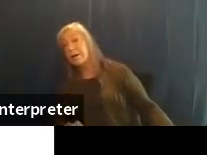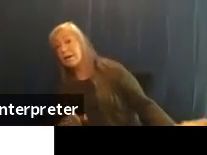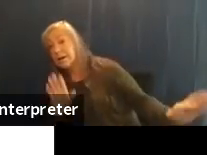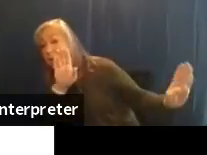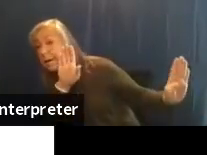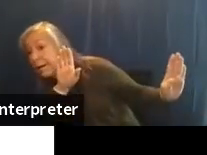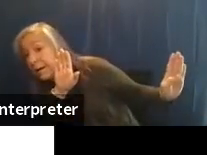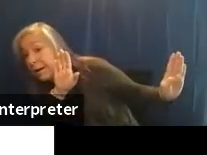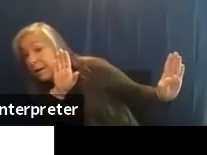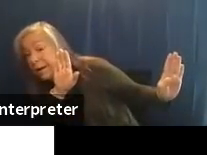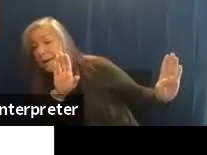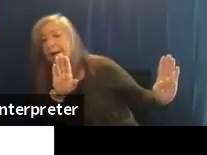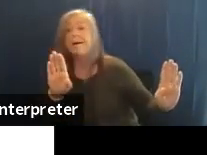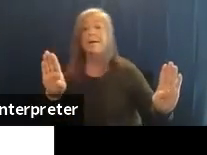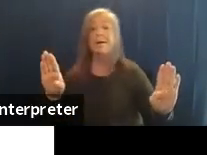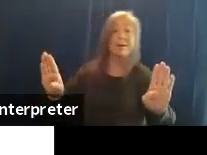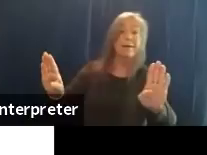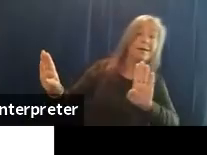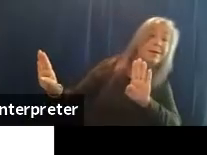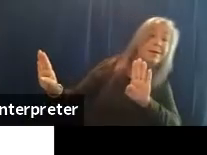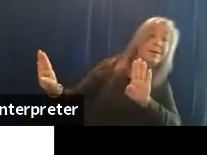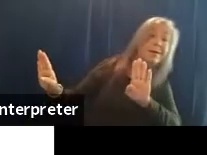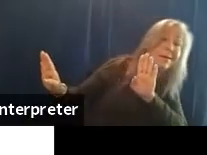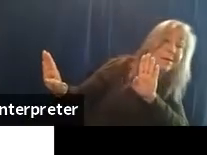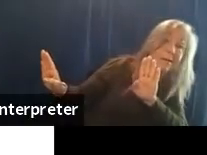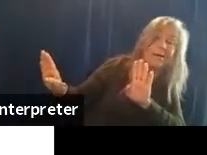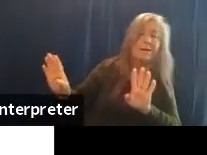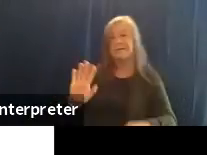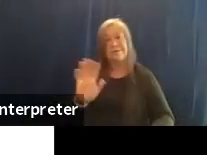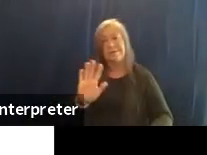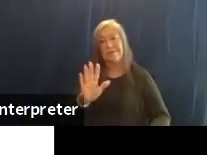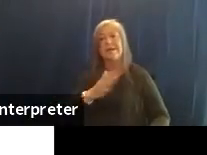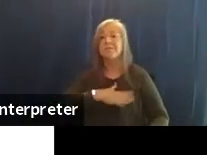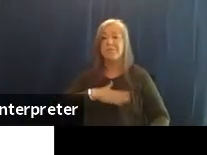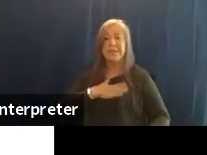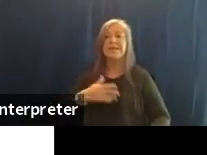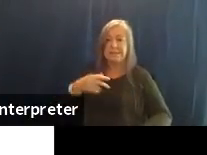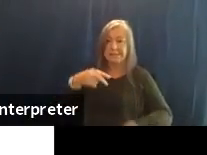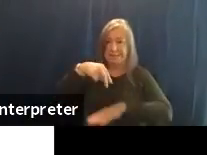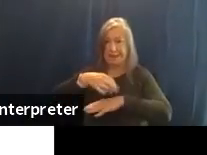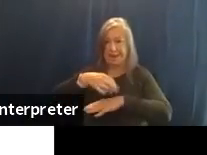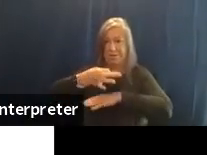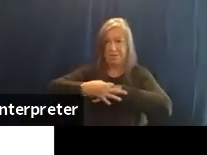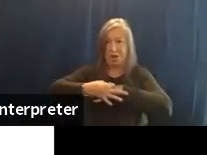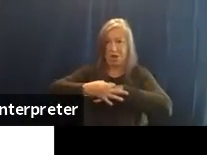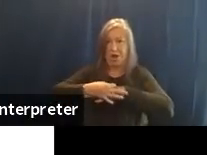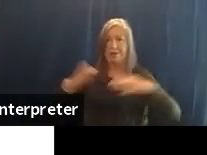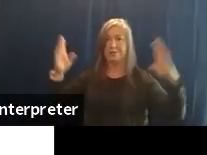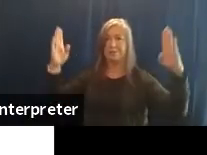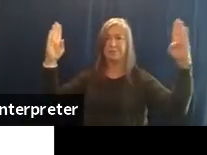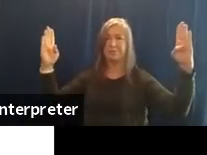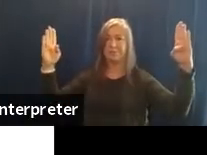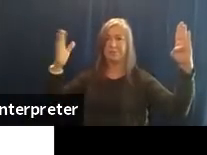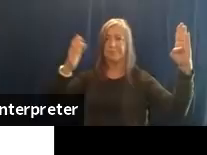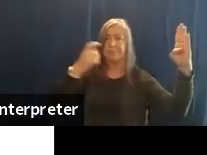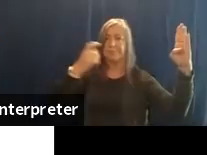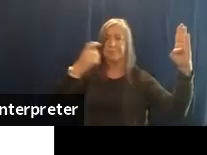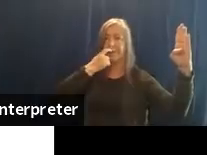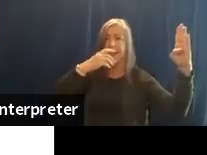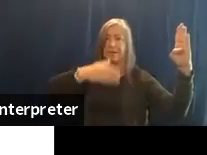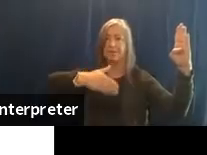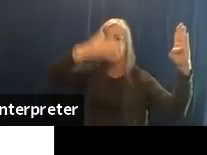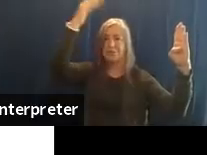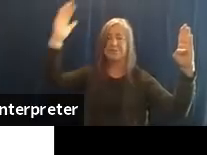for everyone's benefit. Also, as you walk through the school, you're going to see these out in